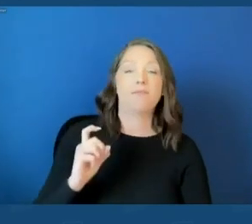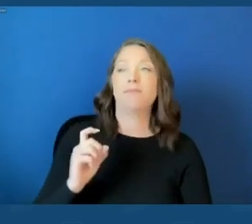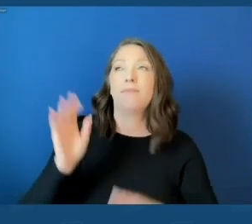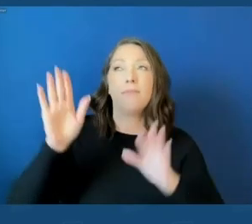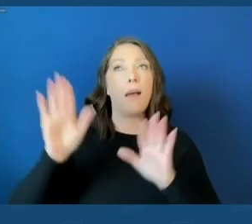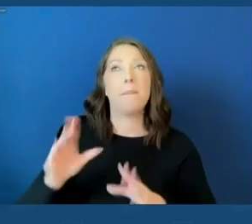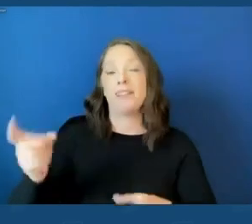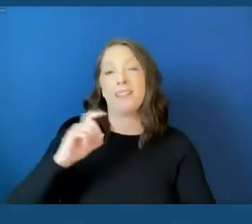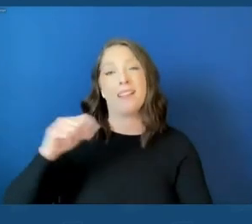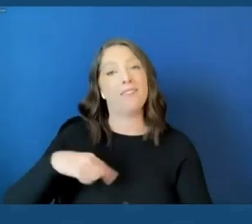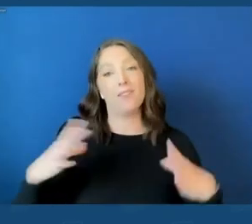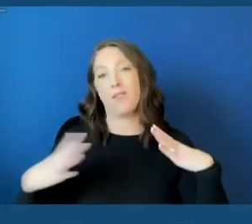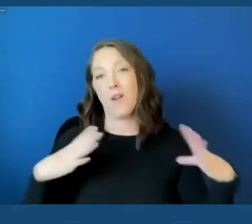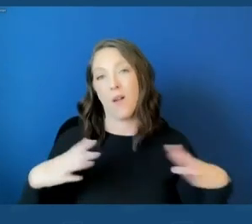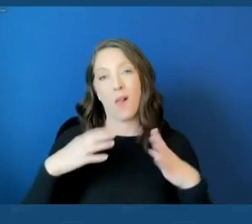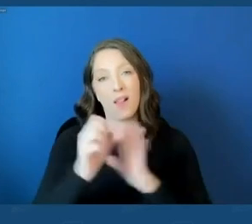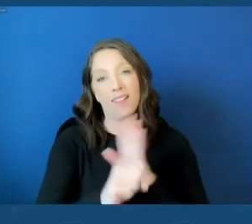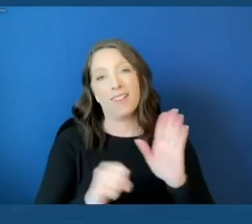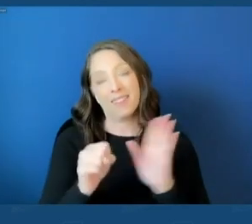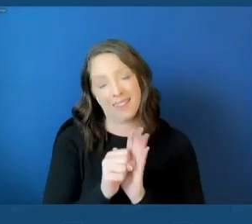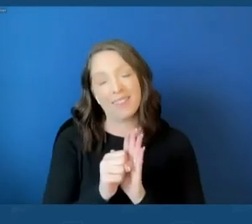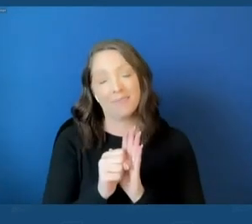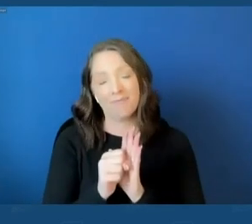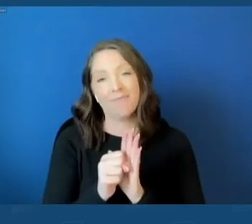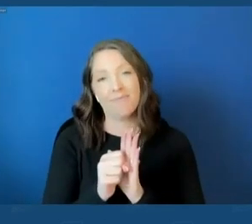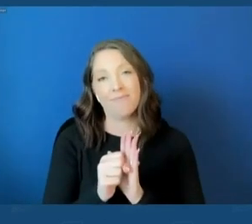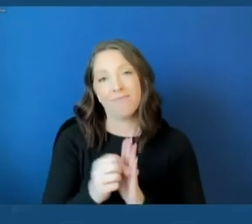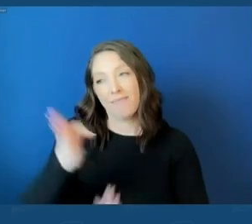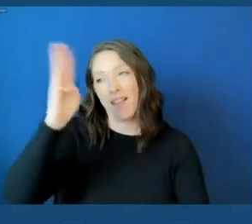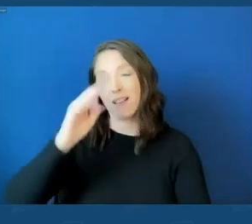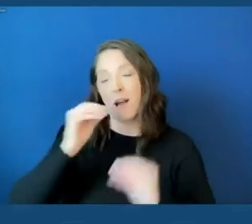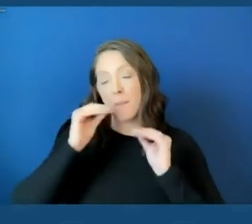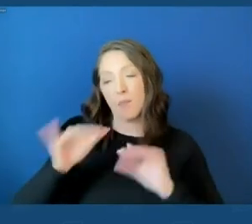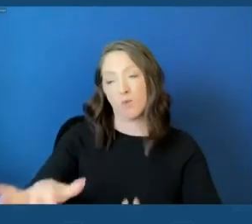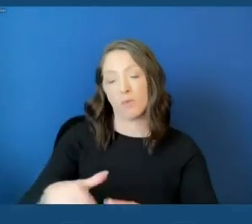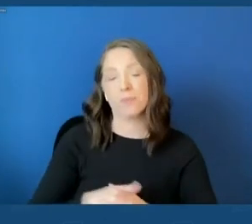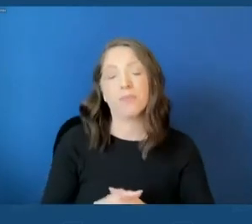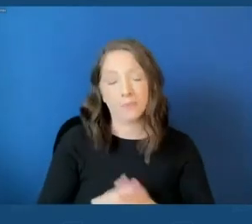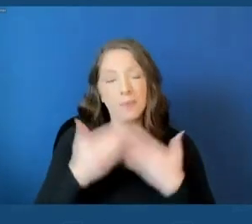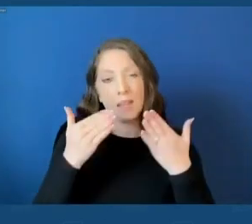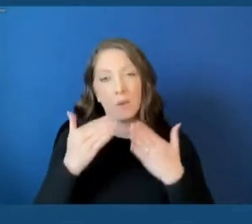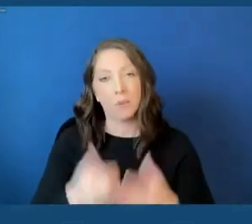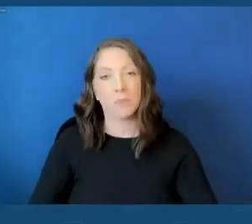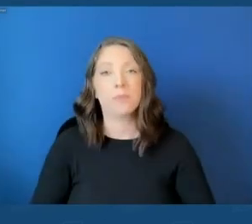holiday season to the people of Suffolk County. God bless you. Thank you.